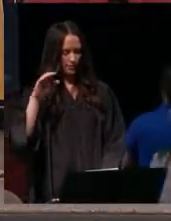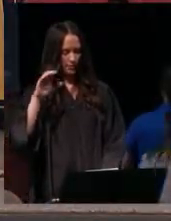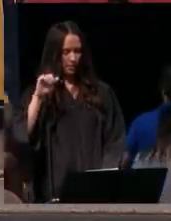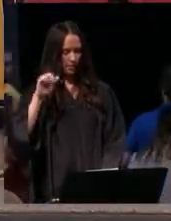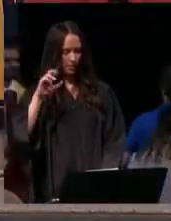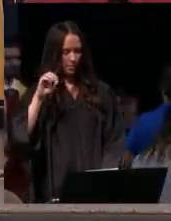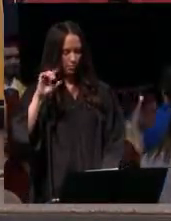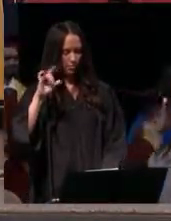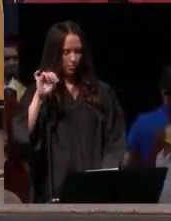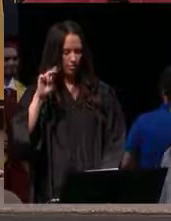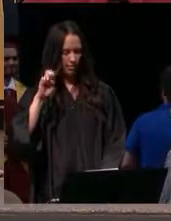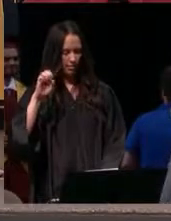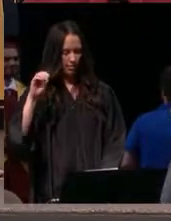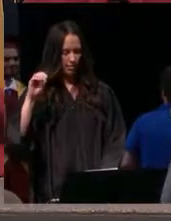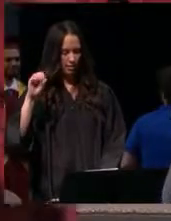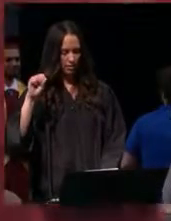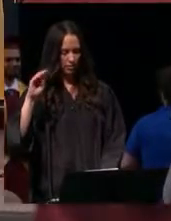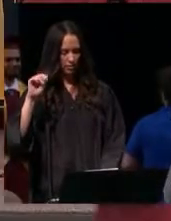Caroline Osborne.